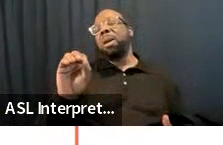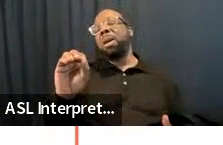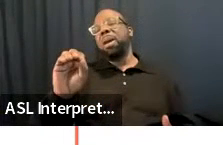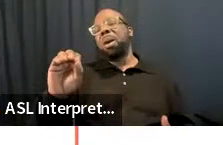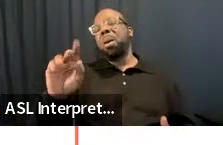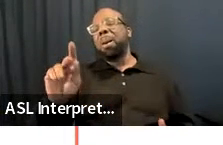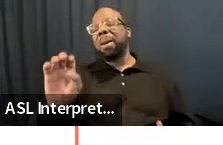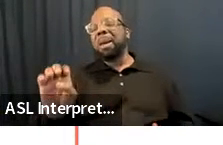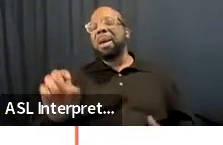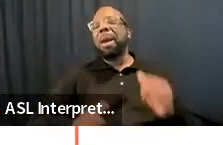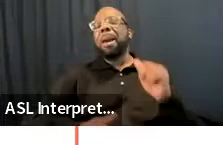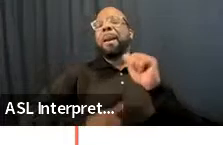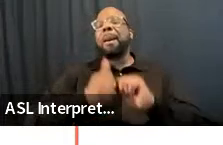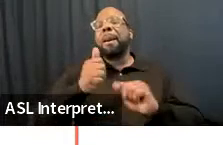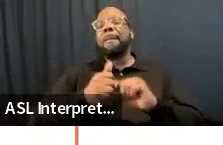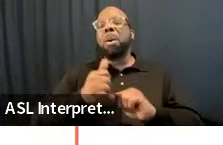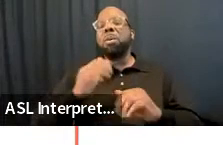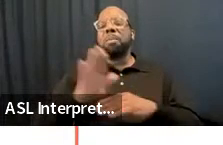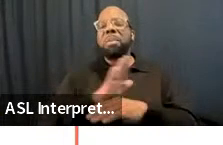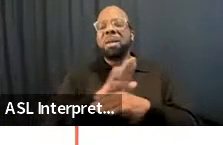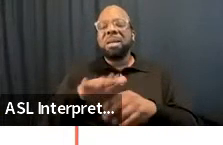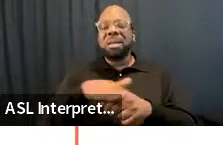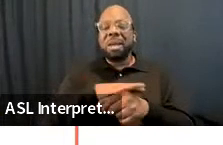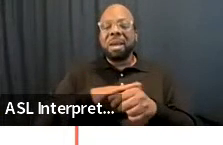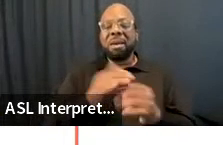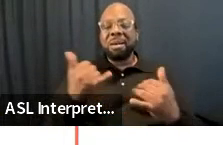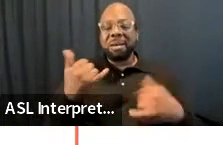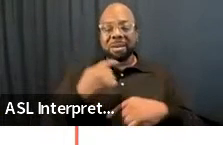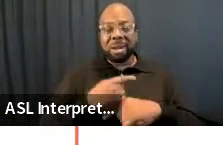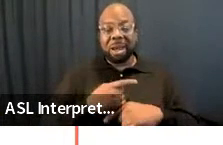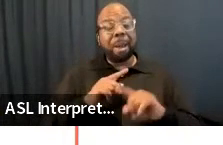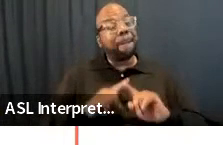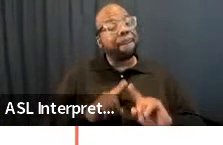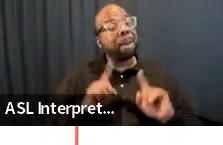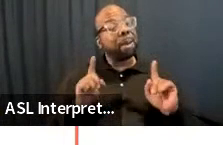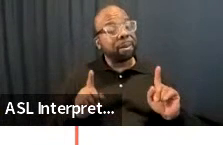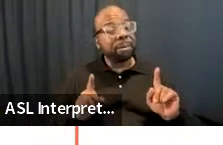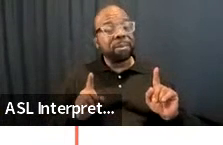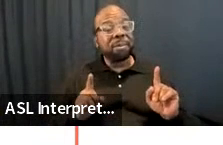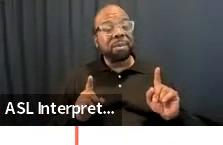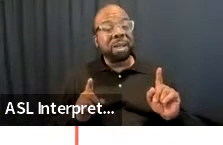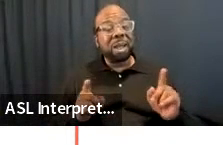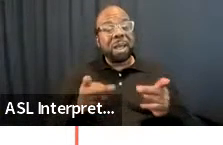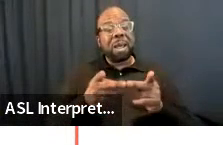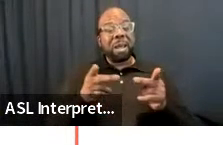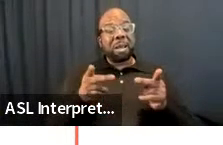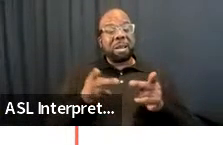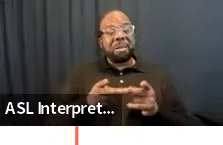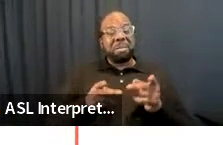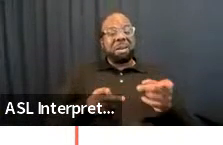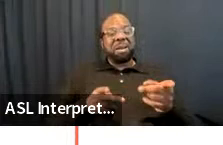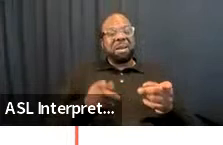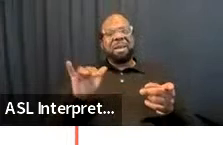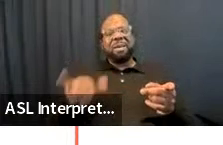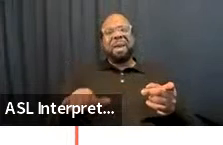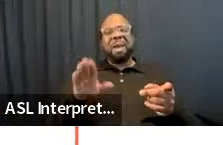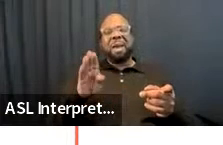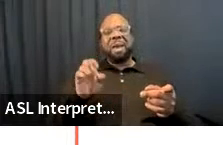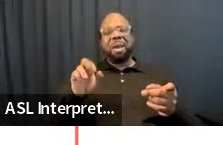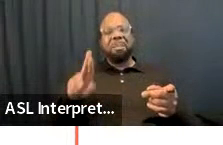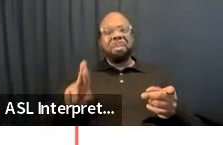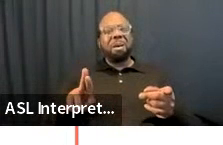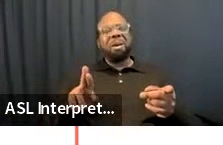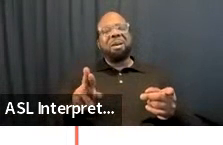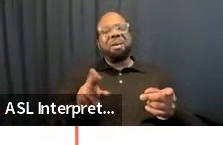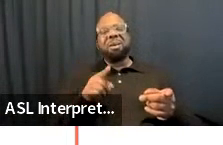in most commercial areas of the city today. But or places where that bar might not be being a good